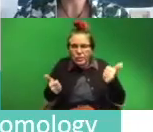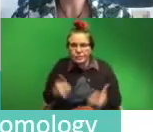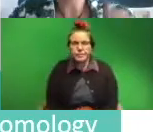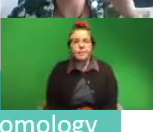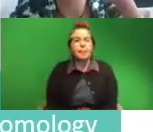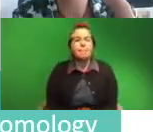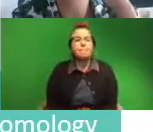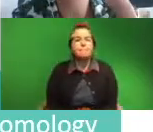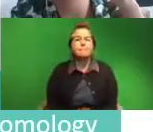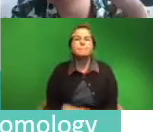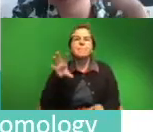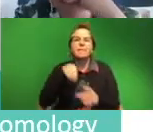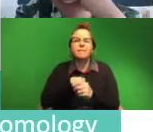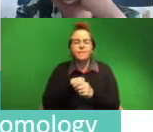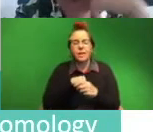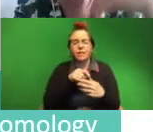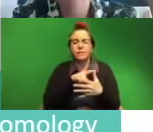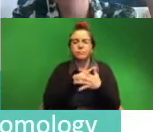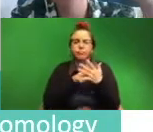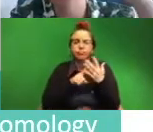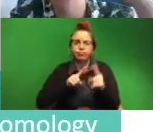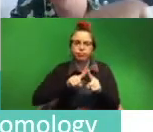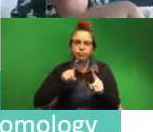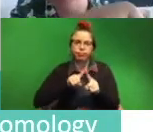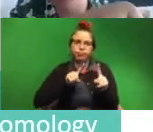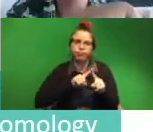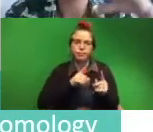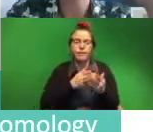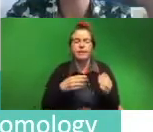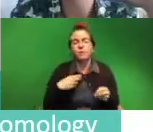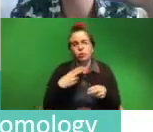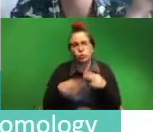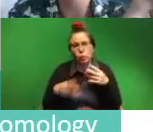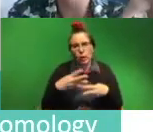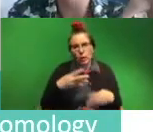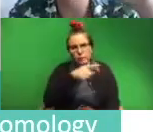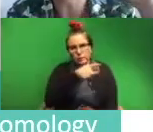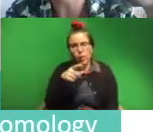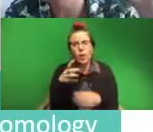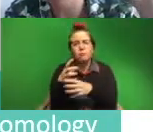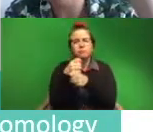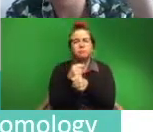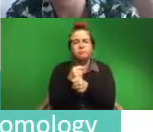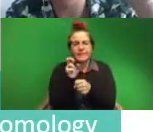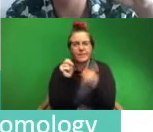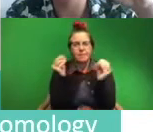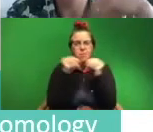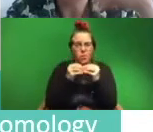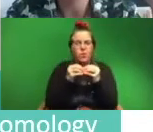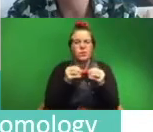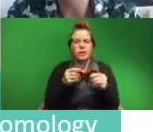So we involve a whole bunch of different things, and this is a short list, and I'm even going to shorten this list even more as we go